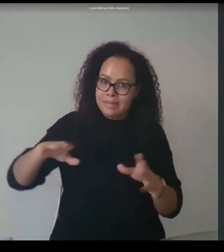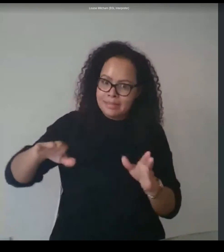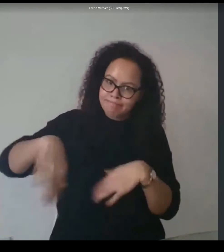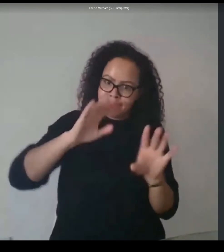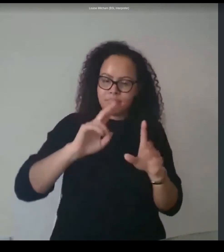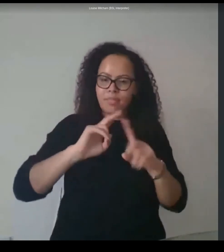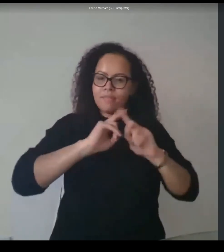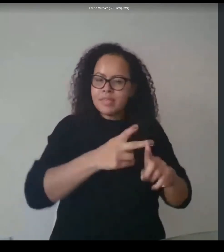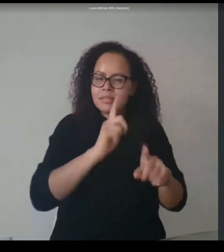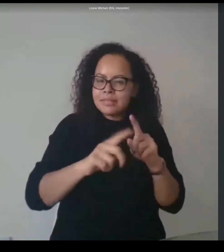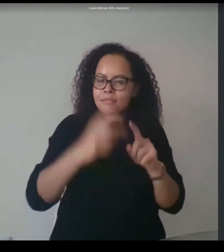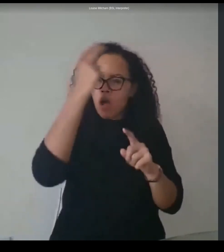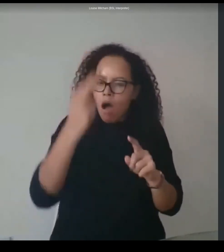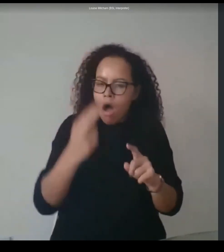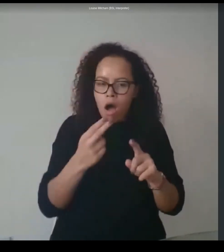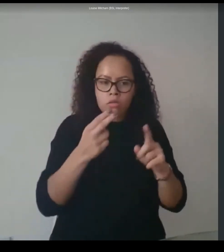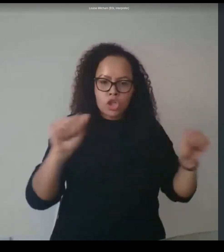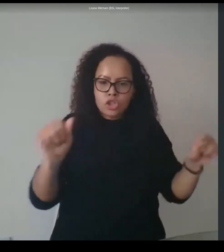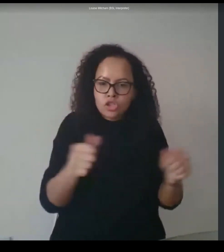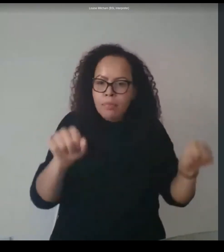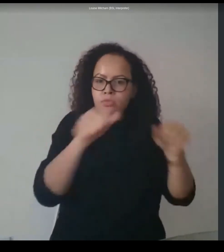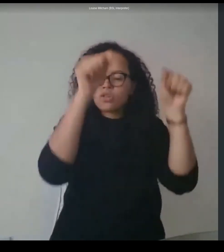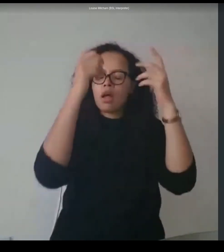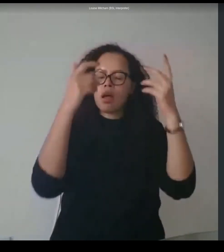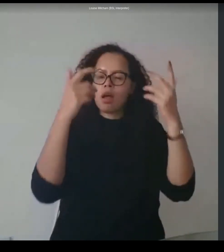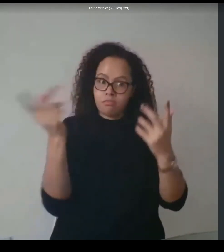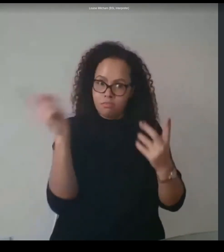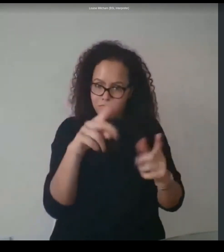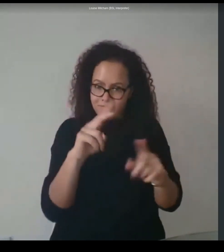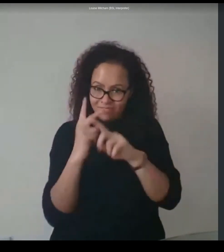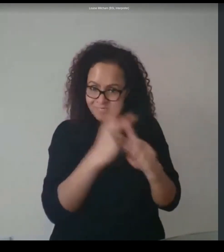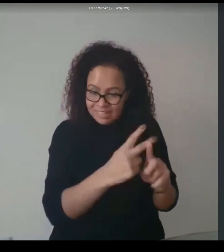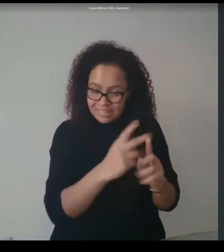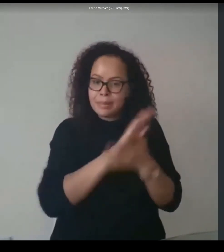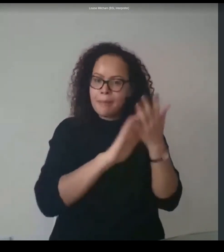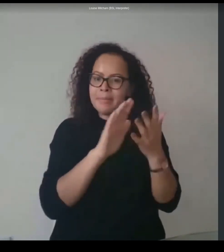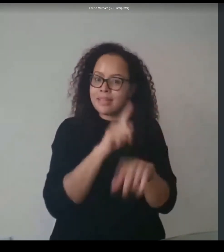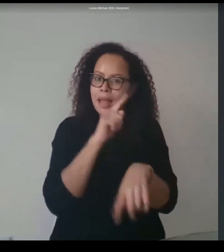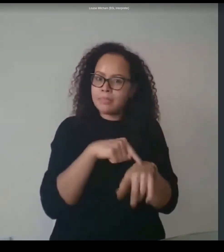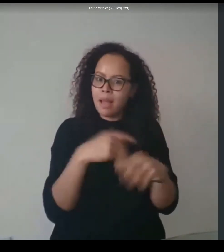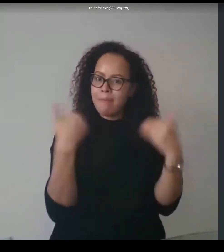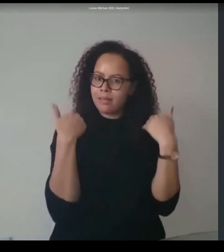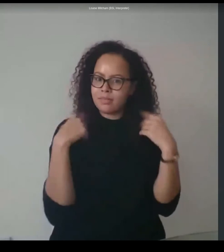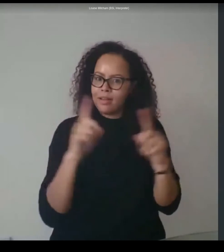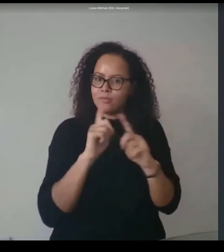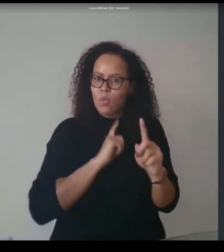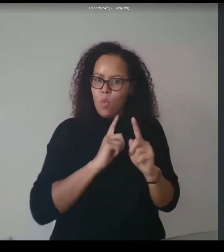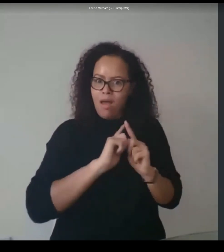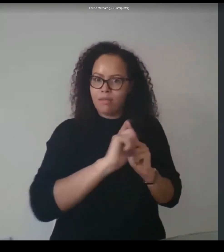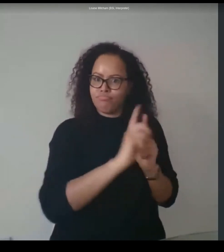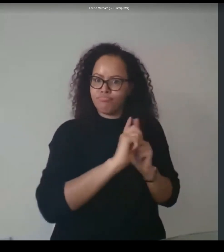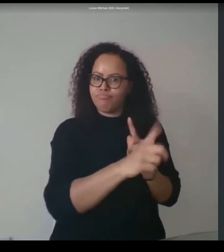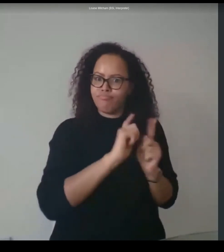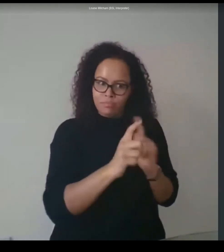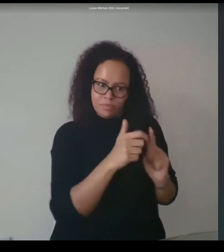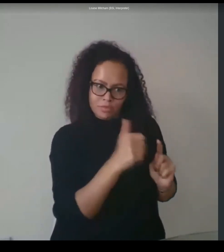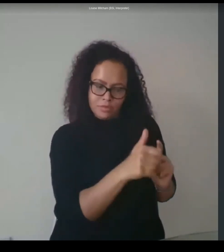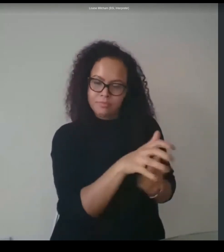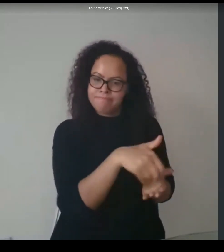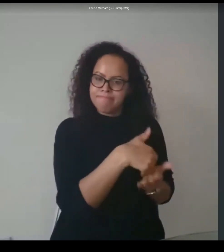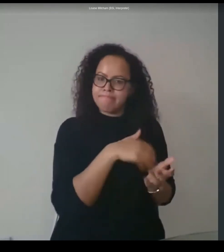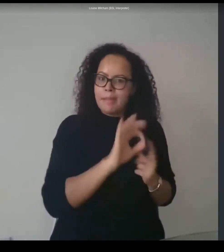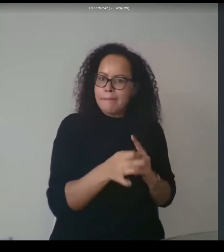artwork around the community. Obviously, at the same time, they're also exercising as part of that process. I think I only have about a minute left, so I'll probably wrap